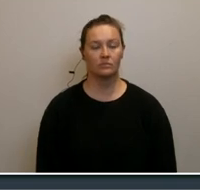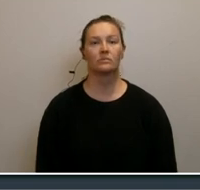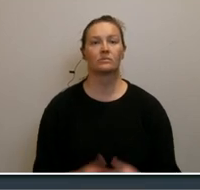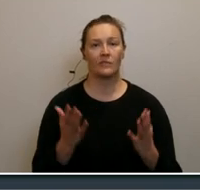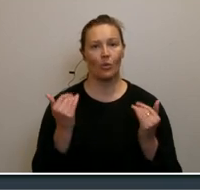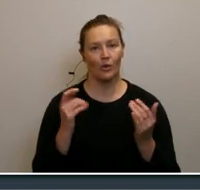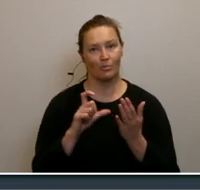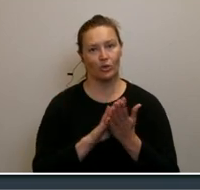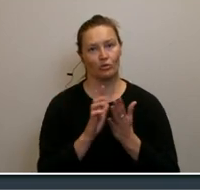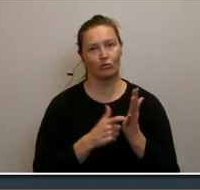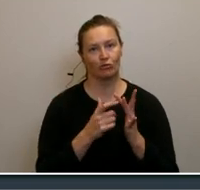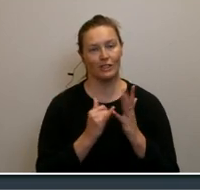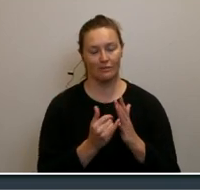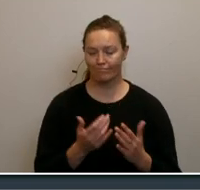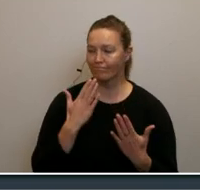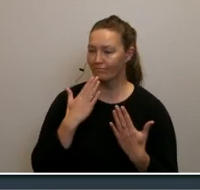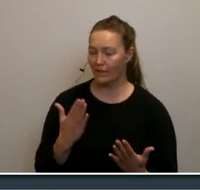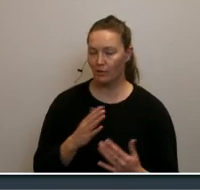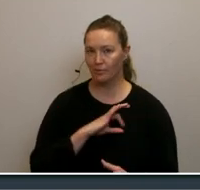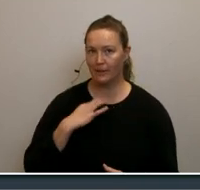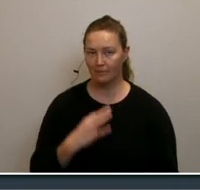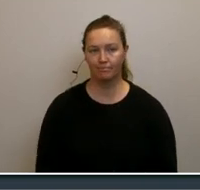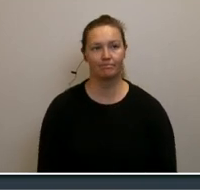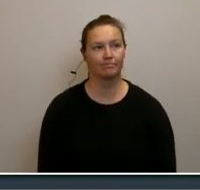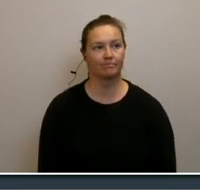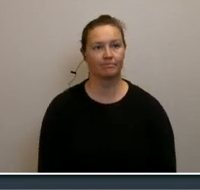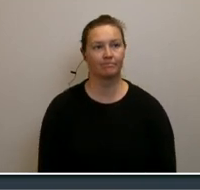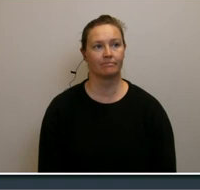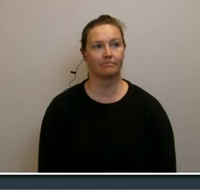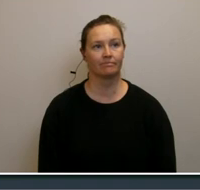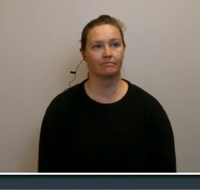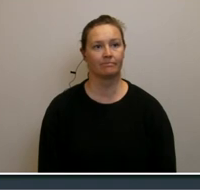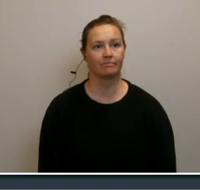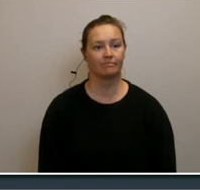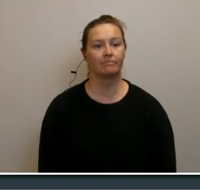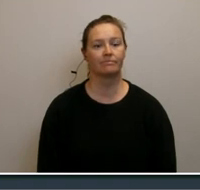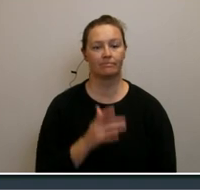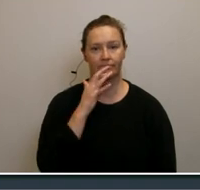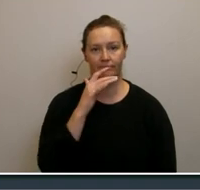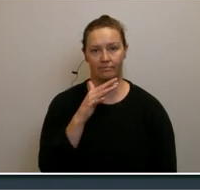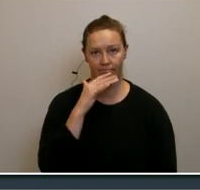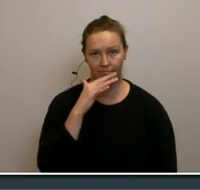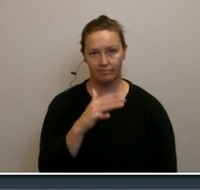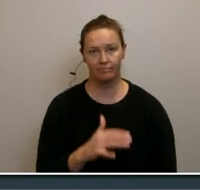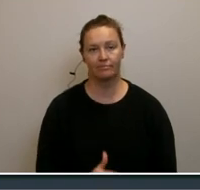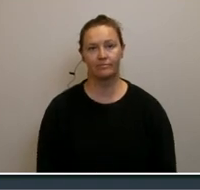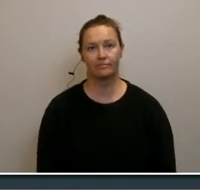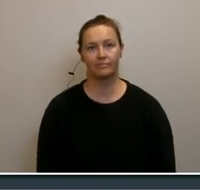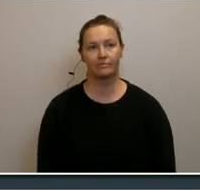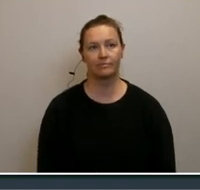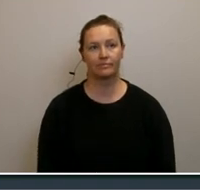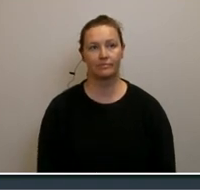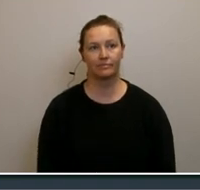Welcome, Chris. Thank you, Your Worship. Te hei mori ora, wha te pai tawhiti kia tata, wha te pai